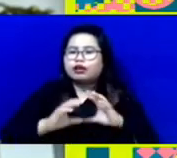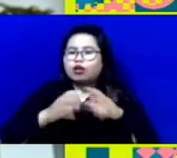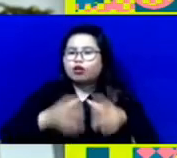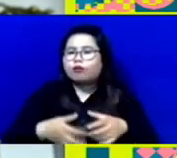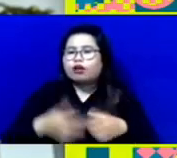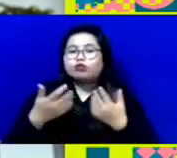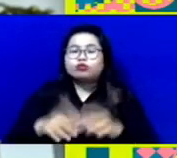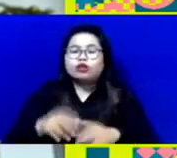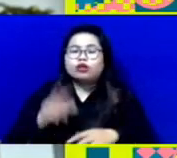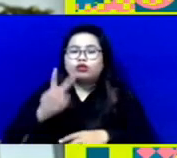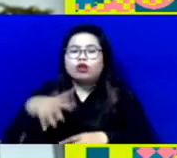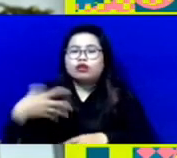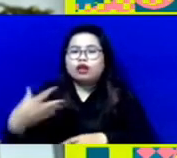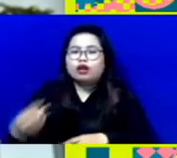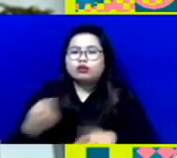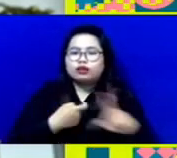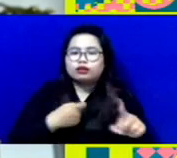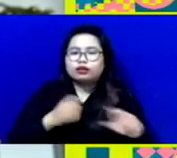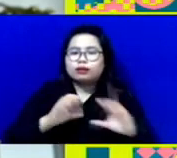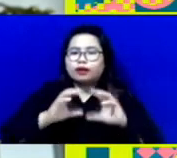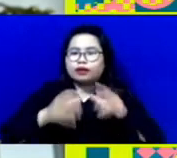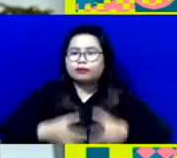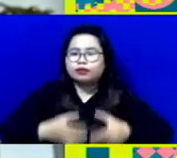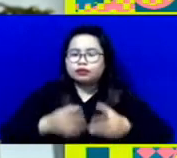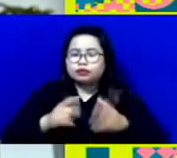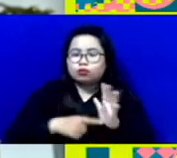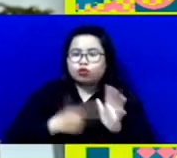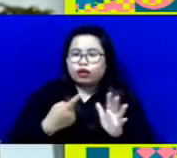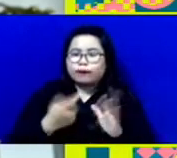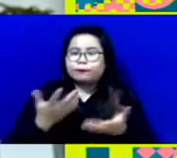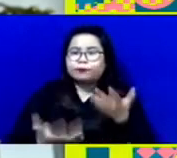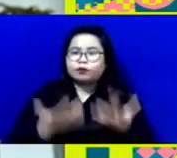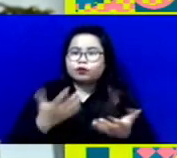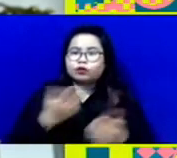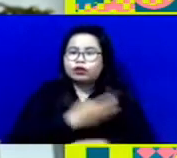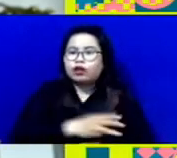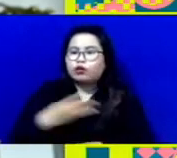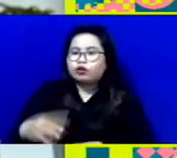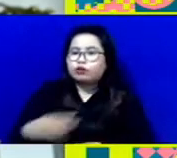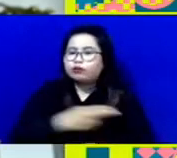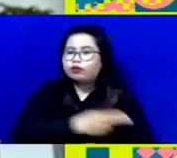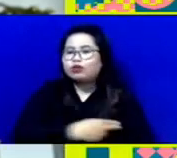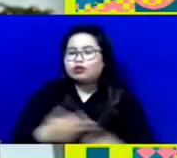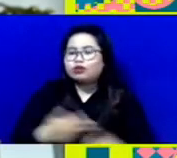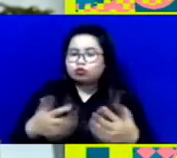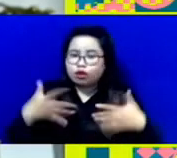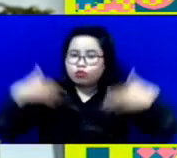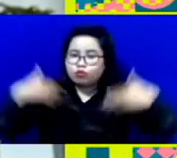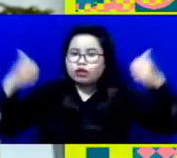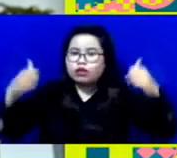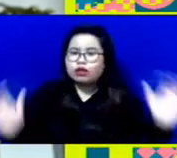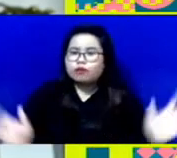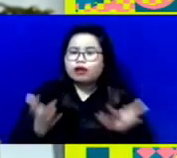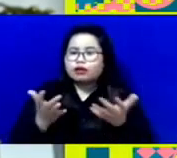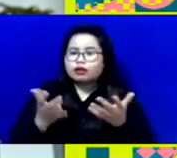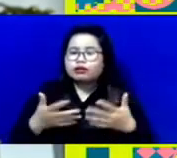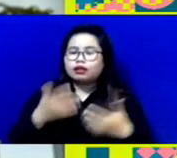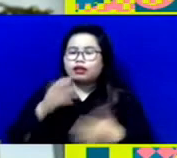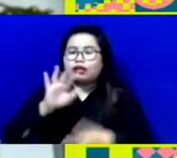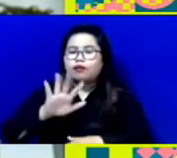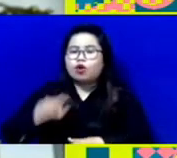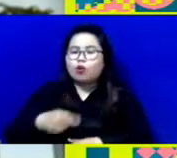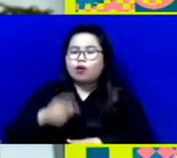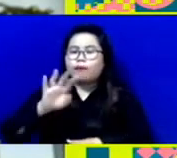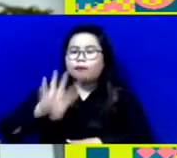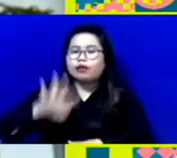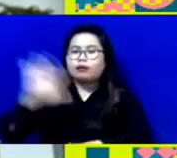began. Even though the Indonesian economy is recovering and growing at 5.4% in the second quarter of this year,